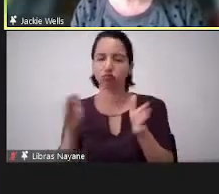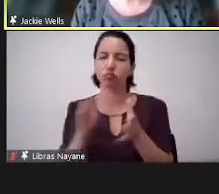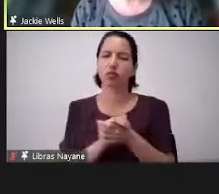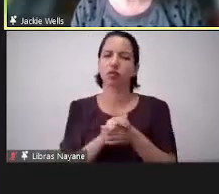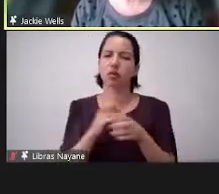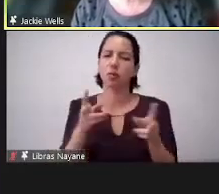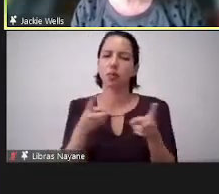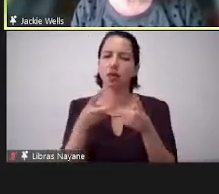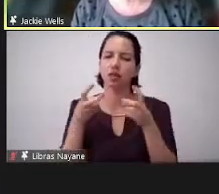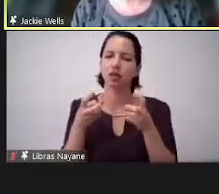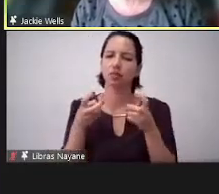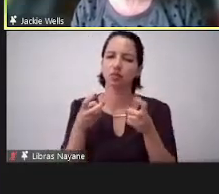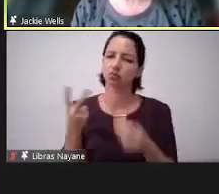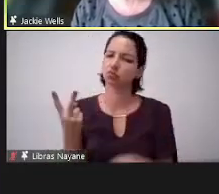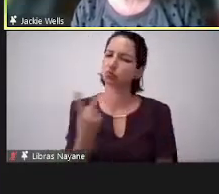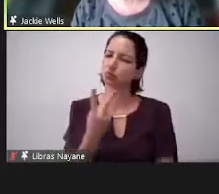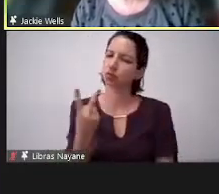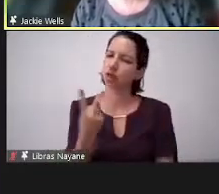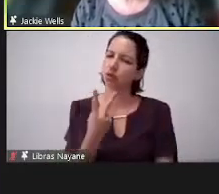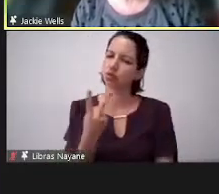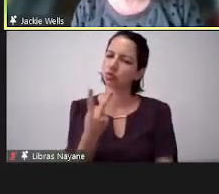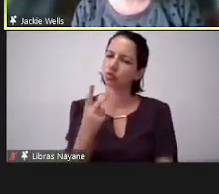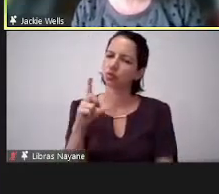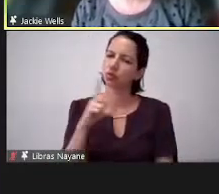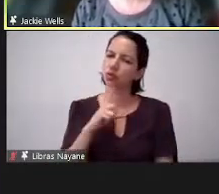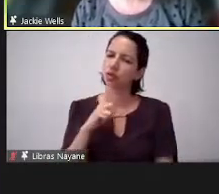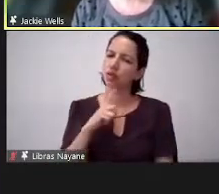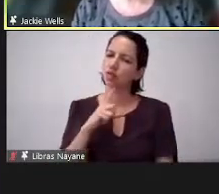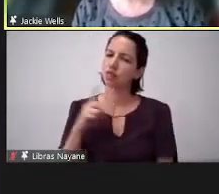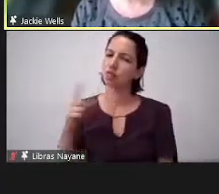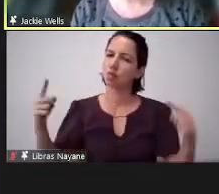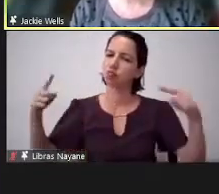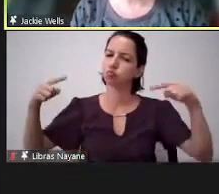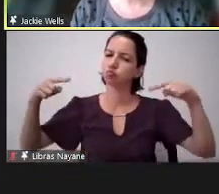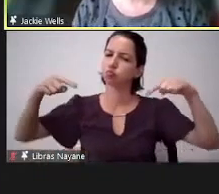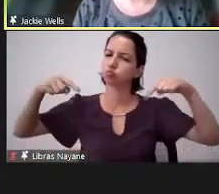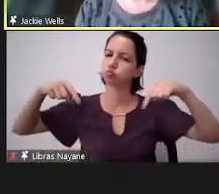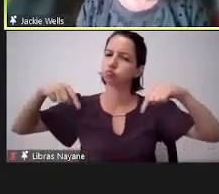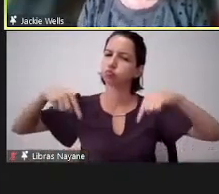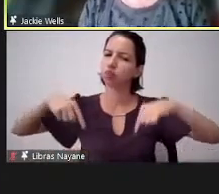The lifetime allowance started to rise with